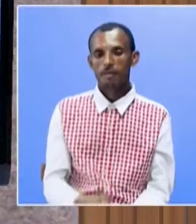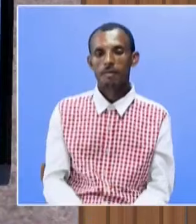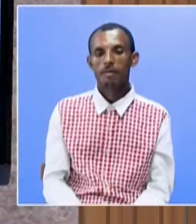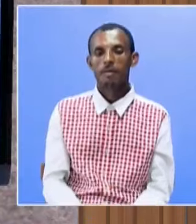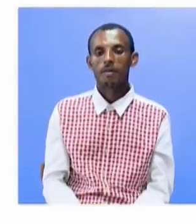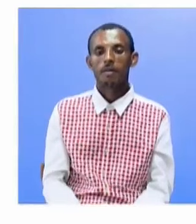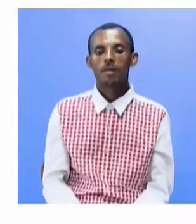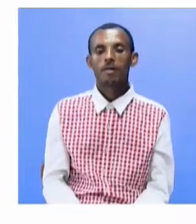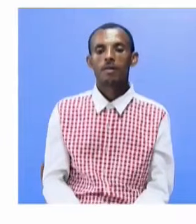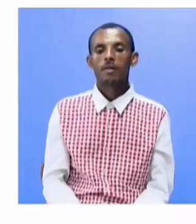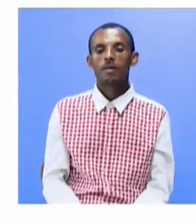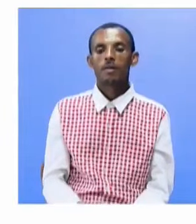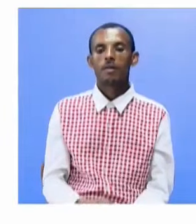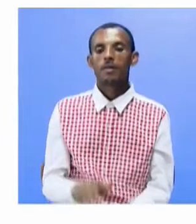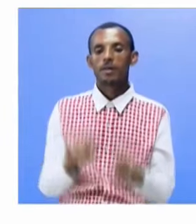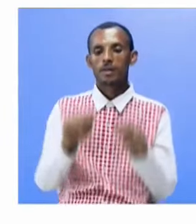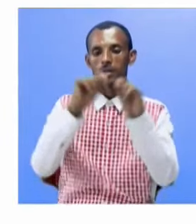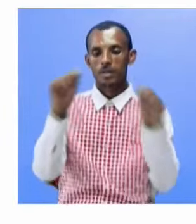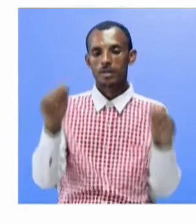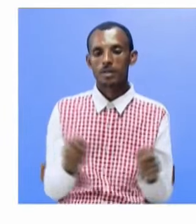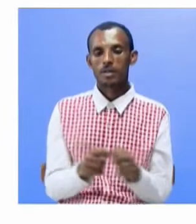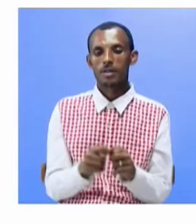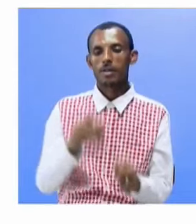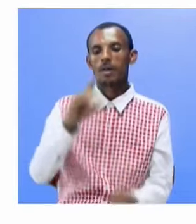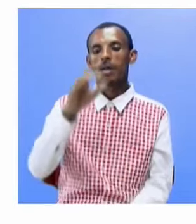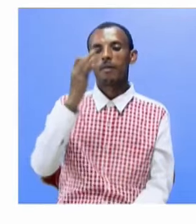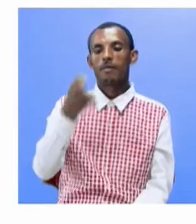Therefore, here this is triangle